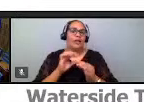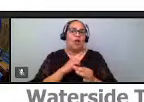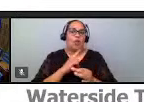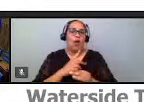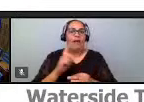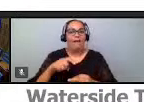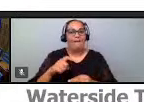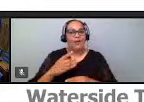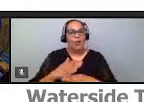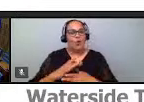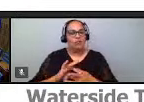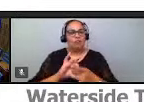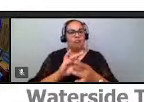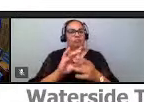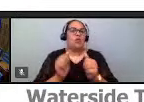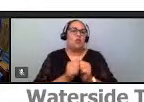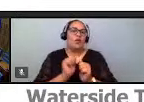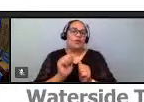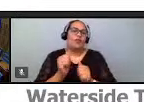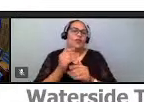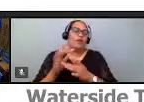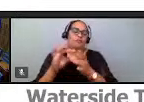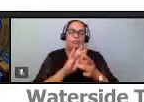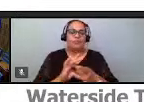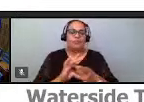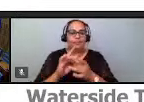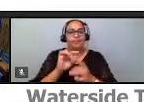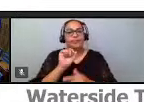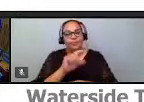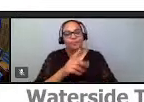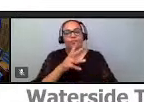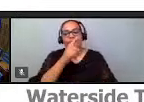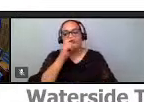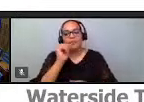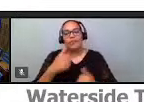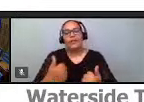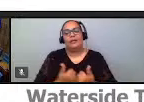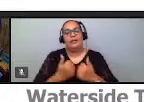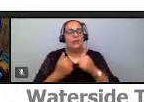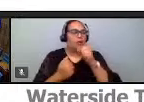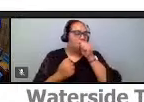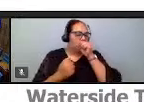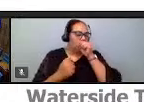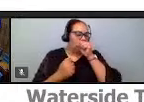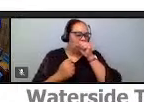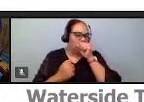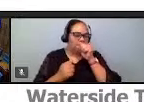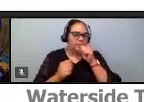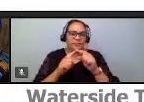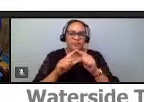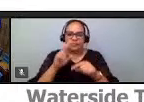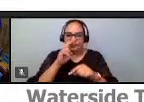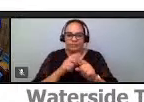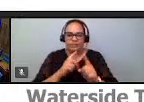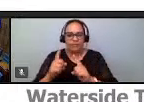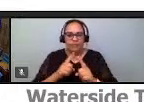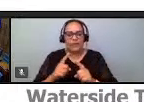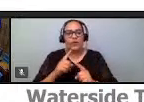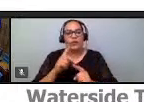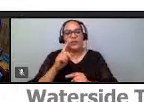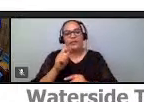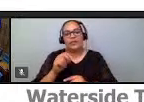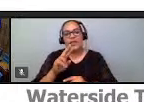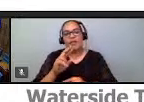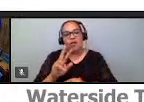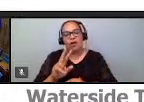to work in cooperation and collaboration that is the name of the game and we can only we need each other we need TFR we need